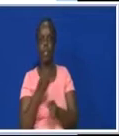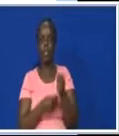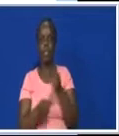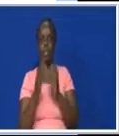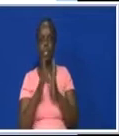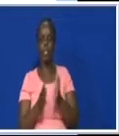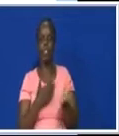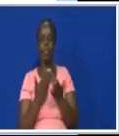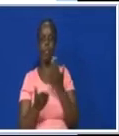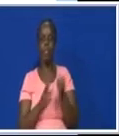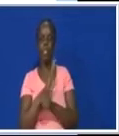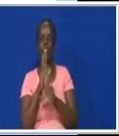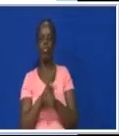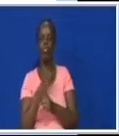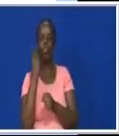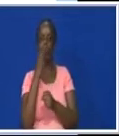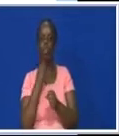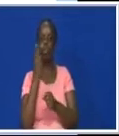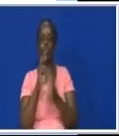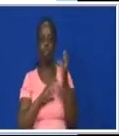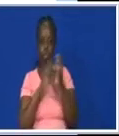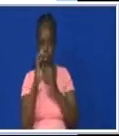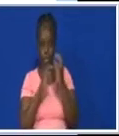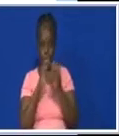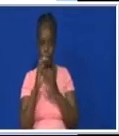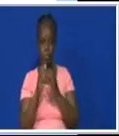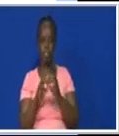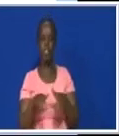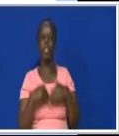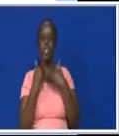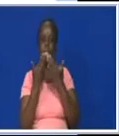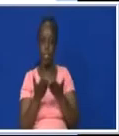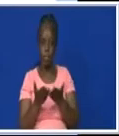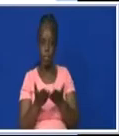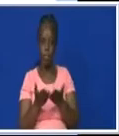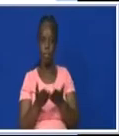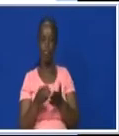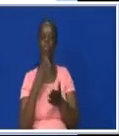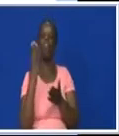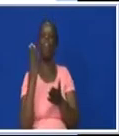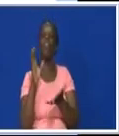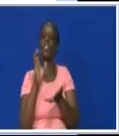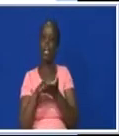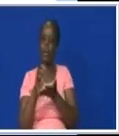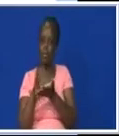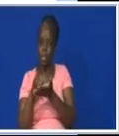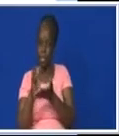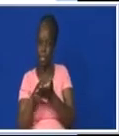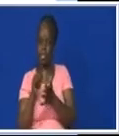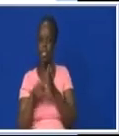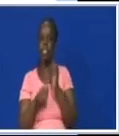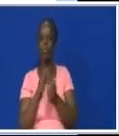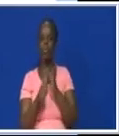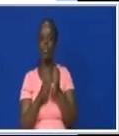may use oral communication. I repeat, give 4 circumstances in